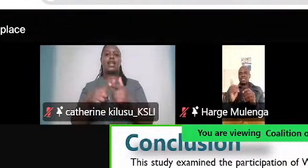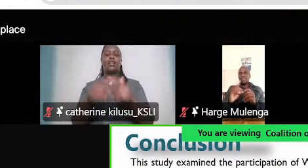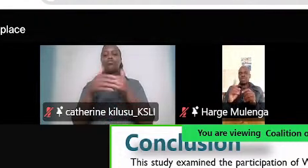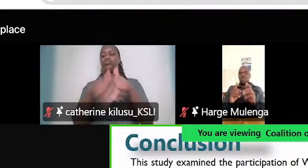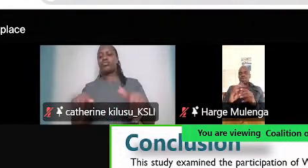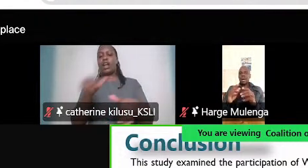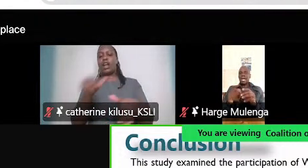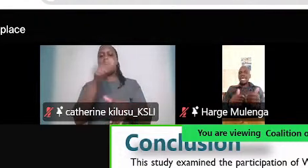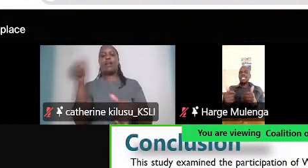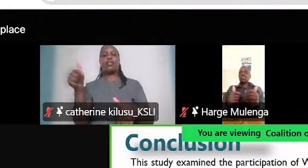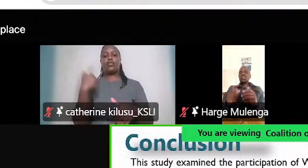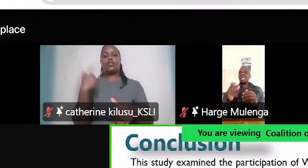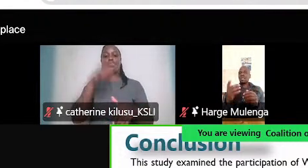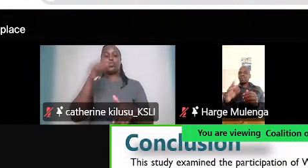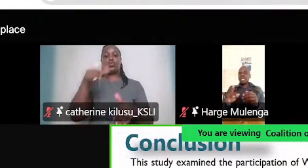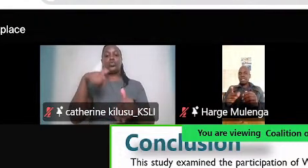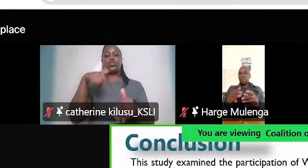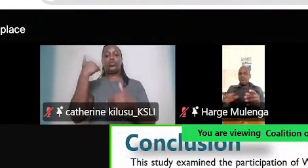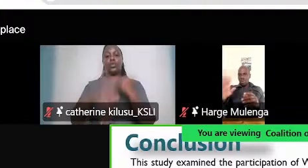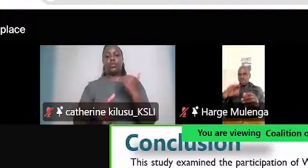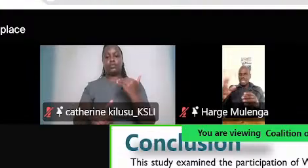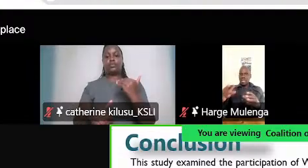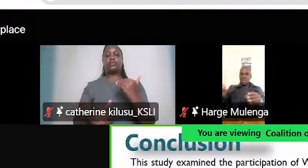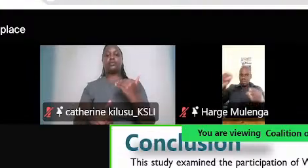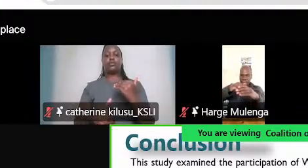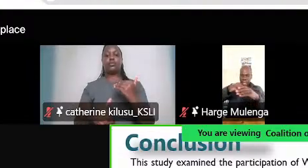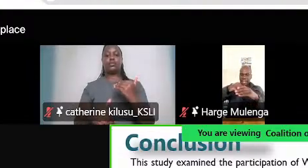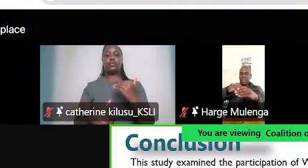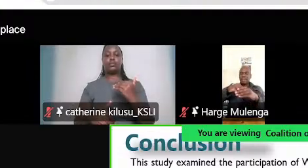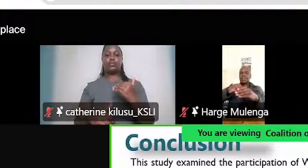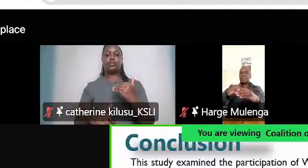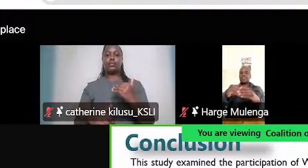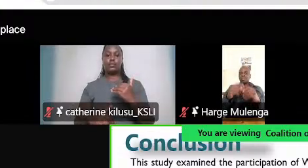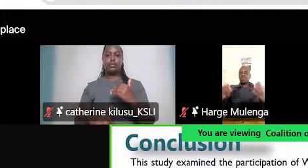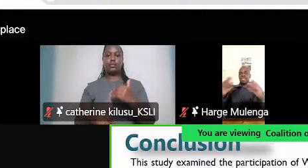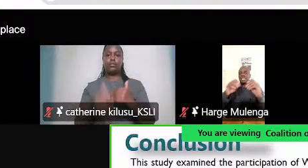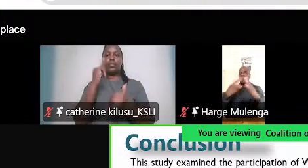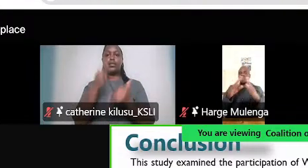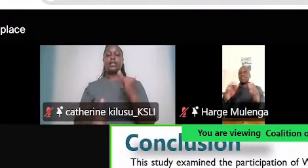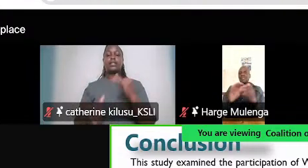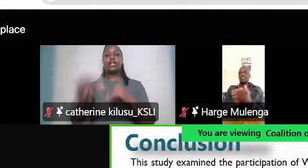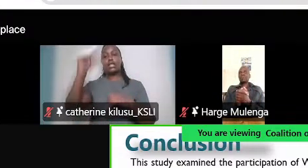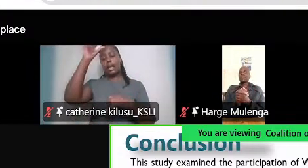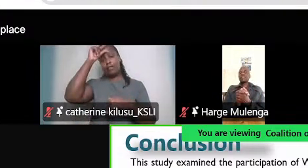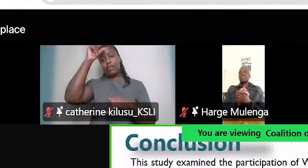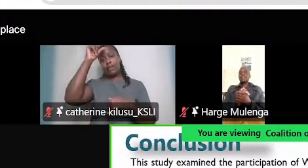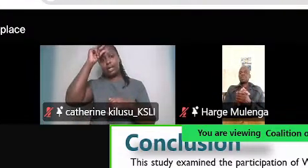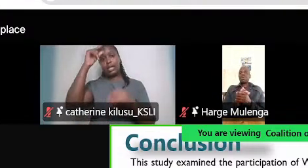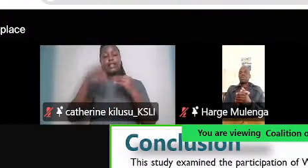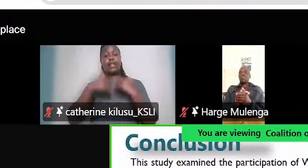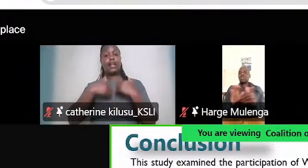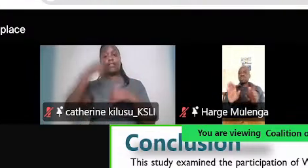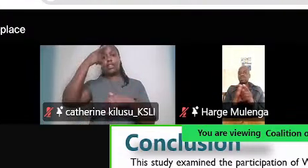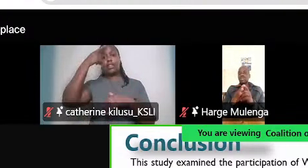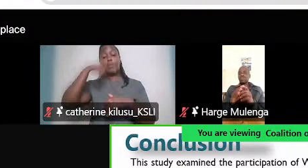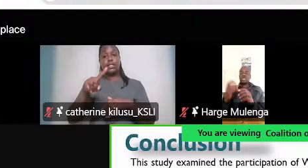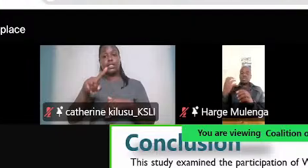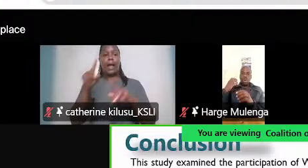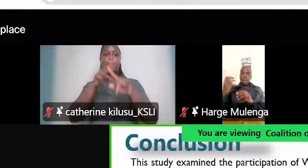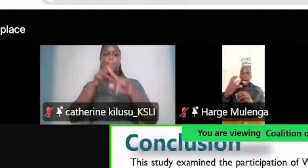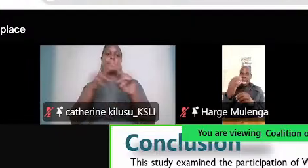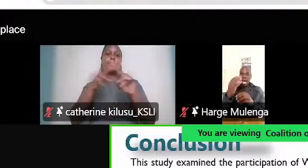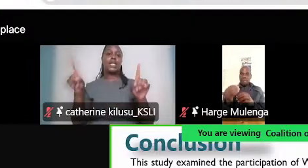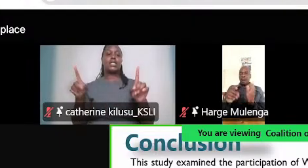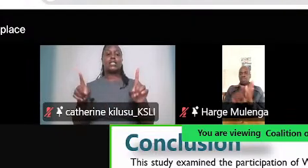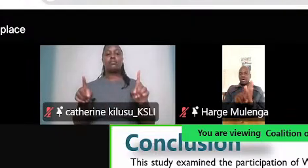avenues where they are equally represented. Lastly is the government. They have the policy, but it's